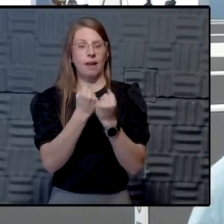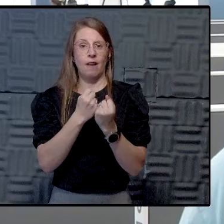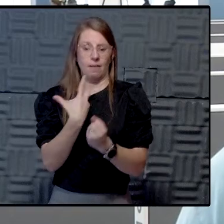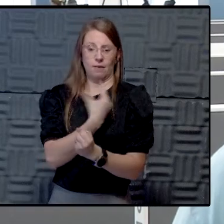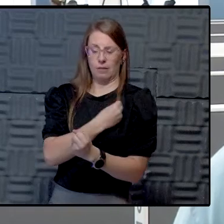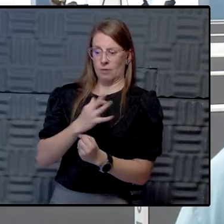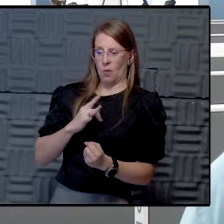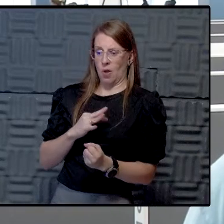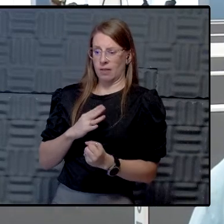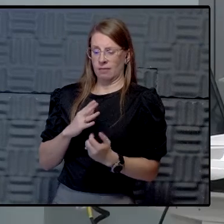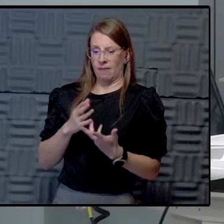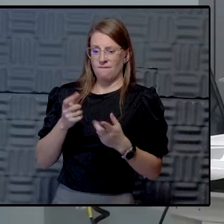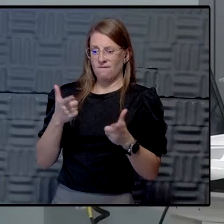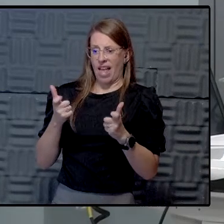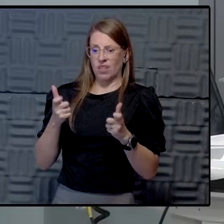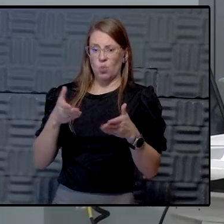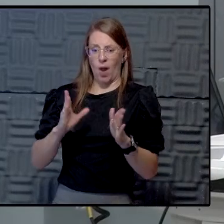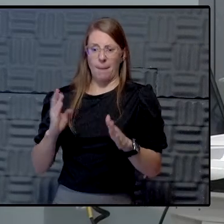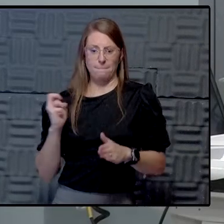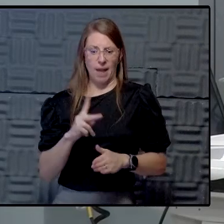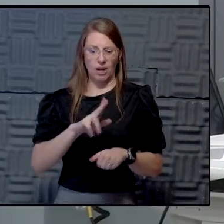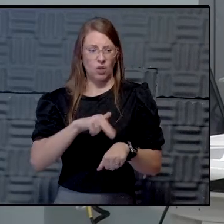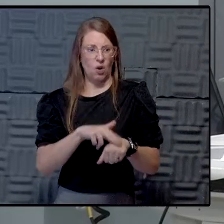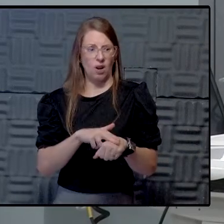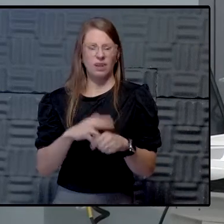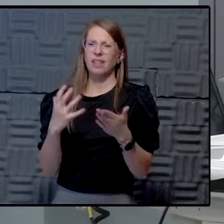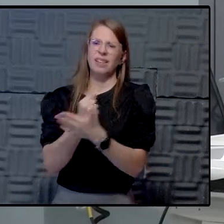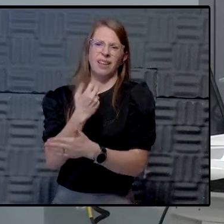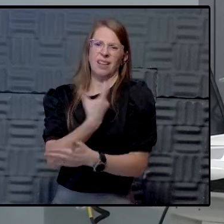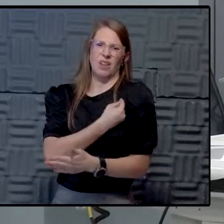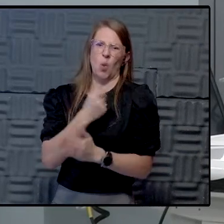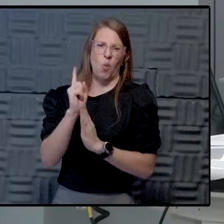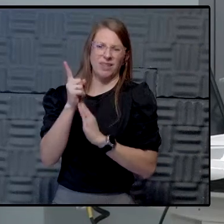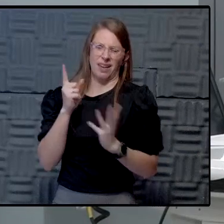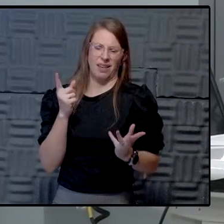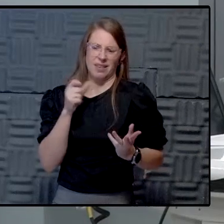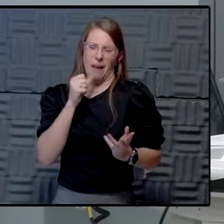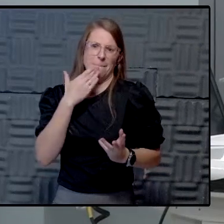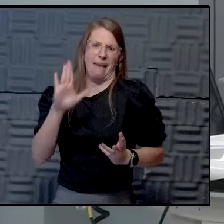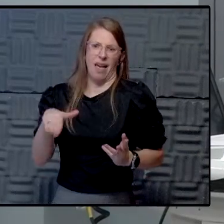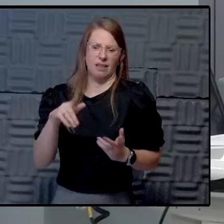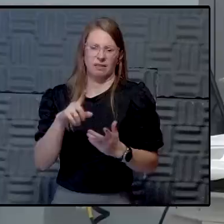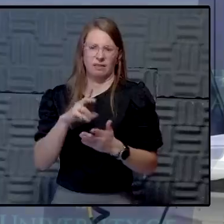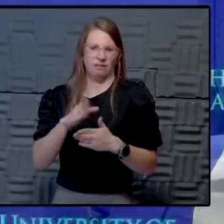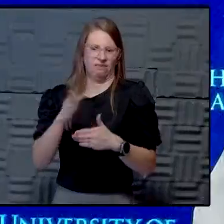quickest way to just go back to normal. Just get it, it's not that bad, it's like 1 second and then it's all over.